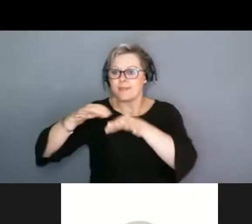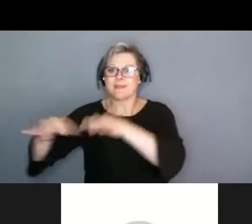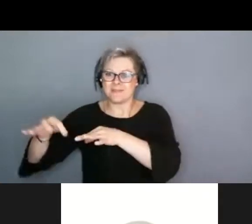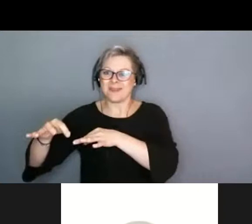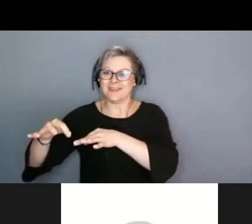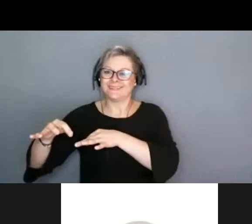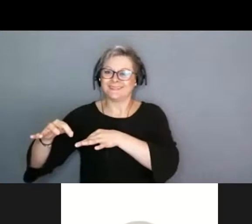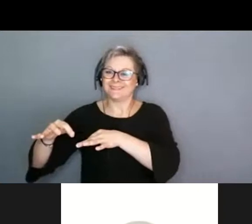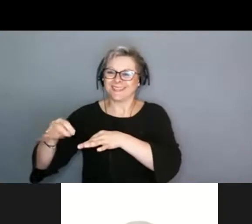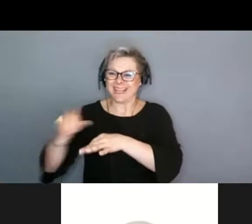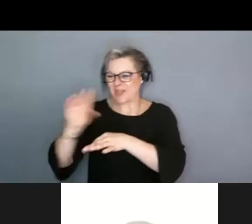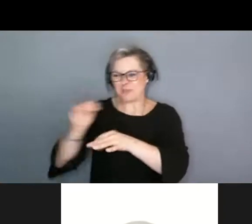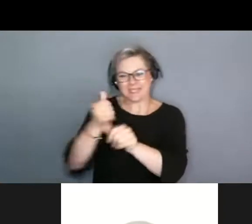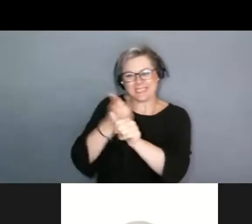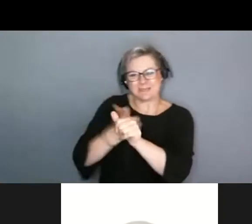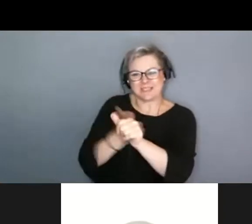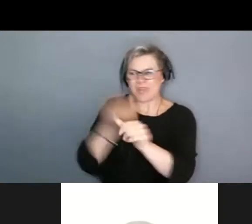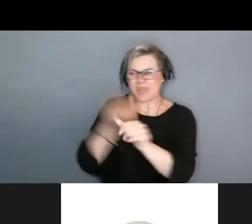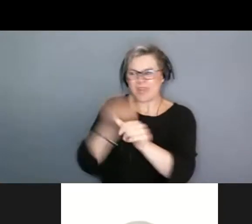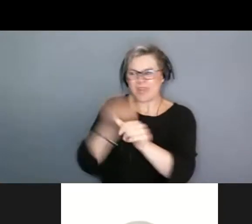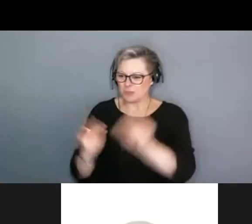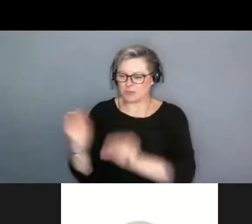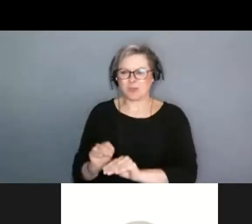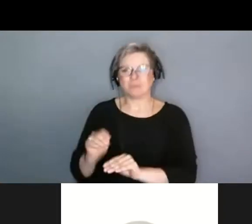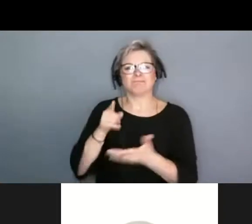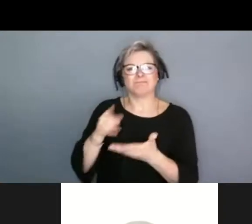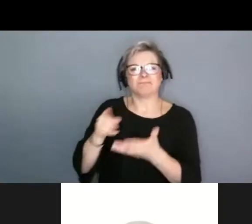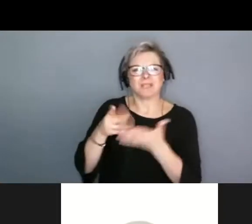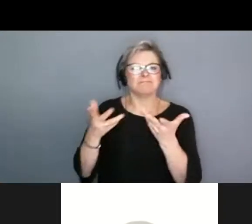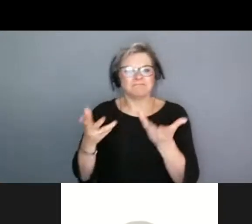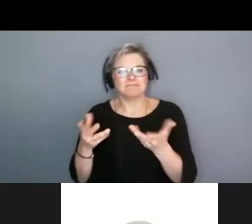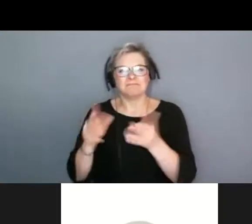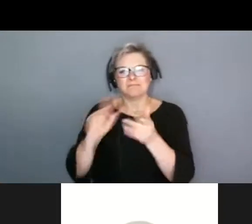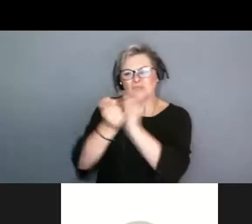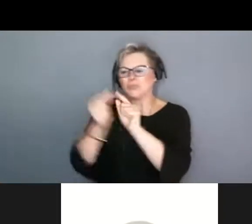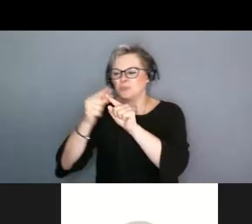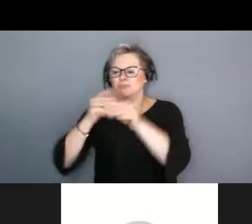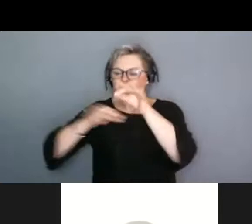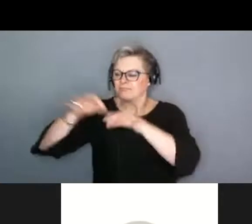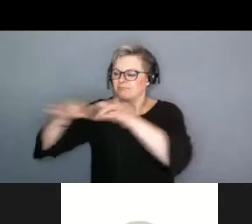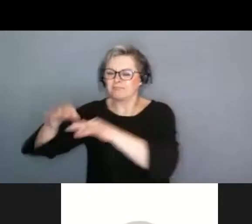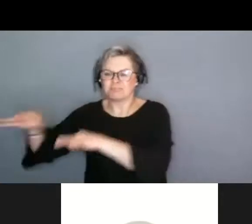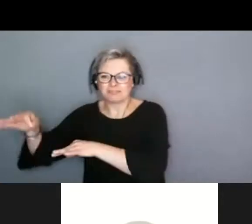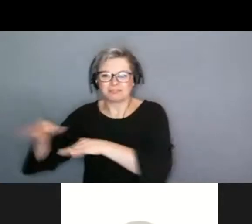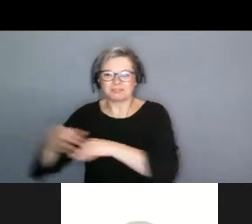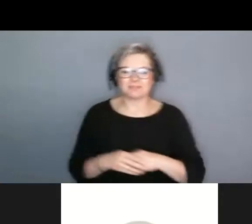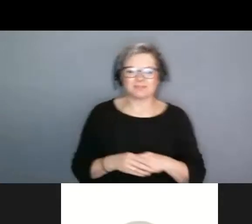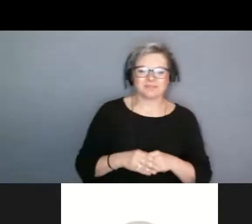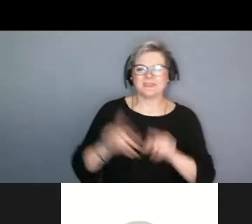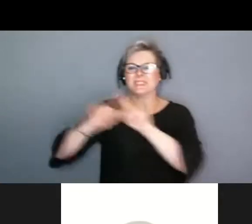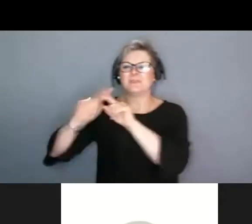the company that was pulling it together. And in fact, Cora Taylor wrote quite a number of new